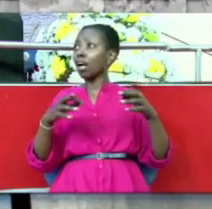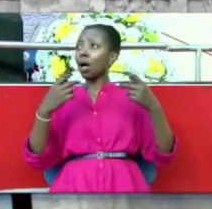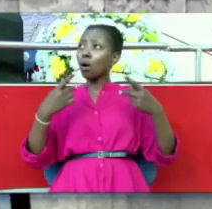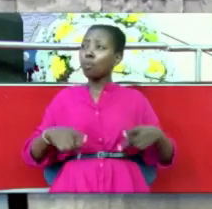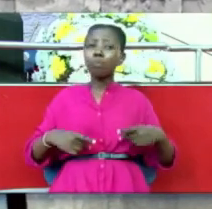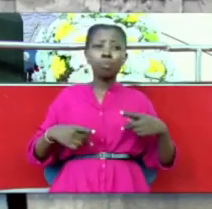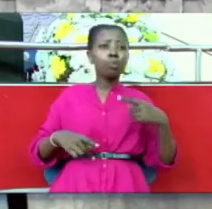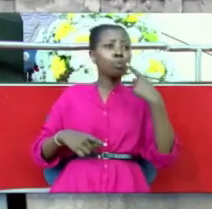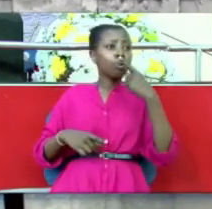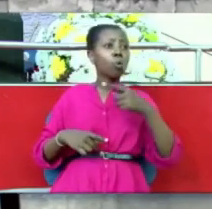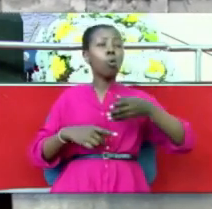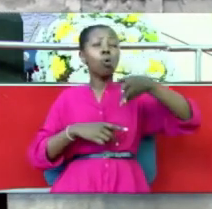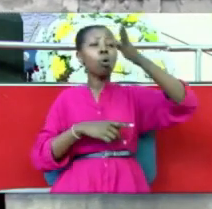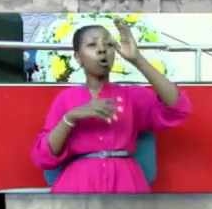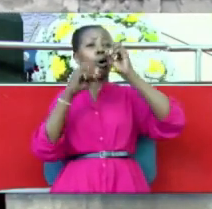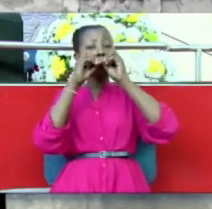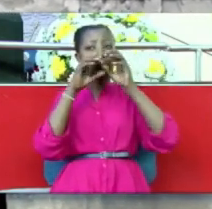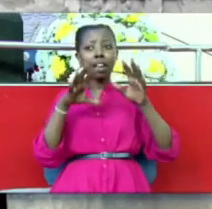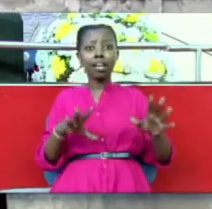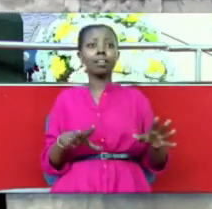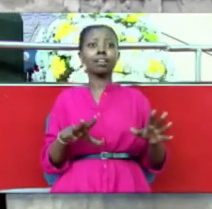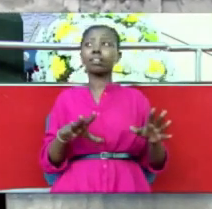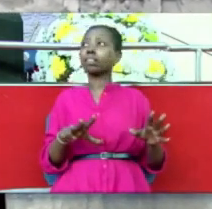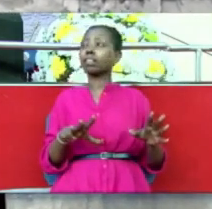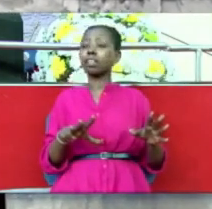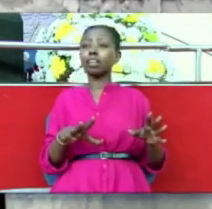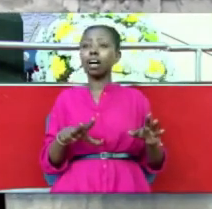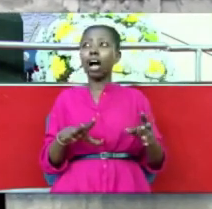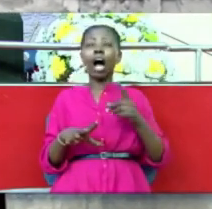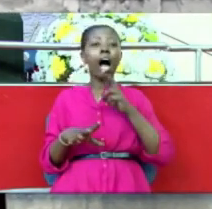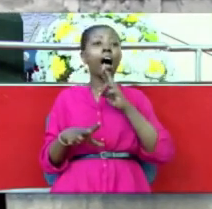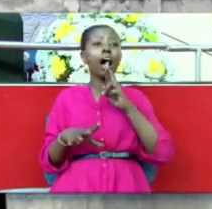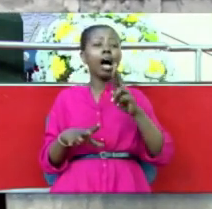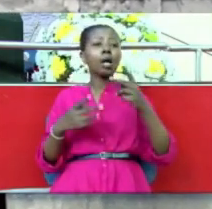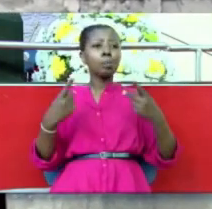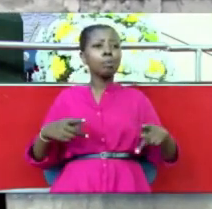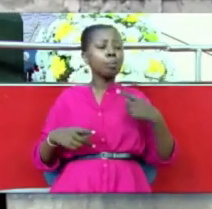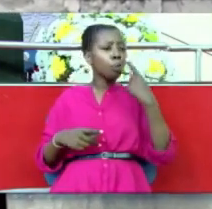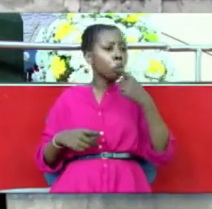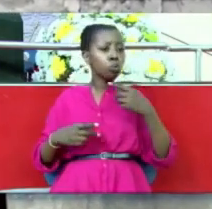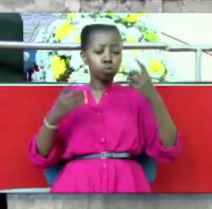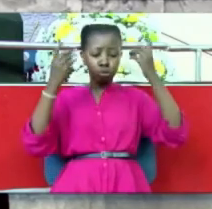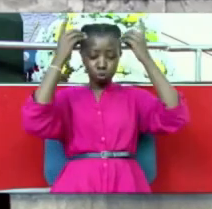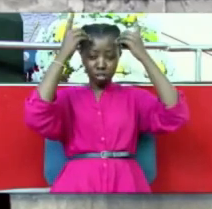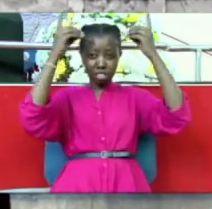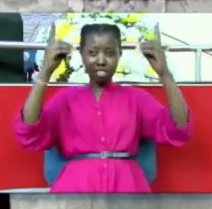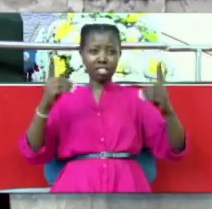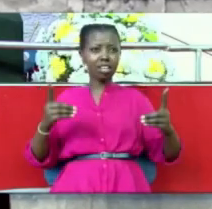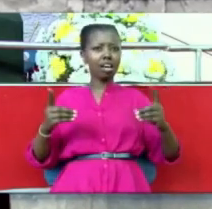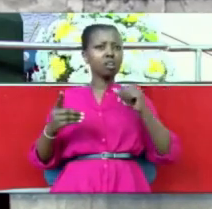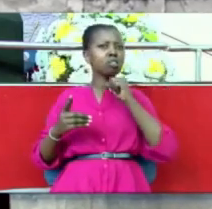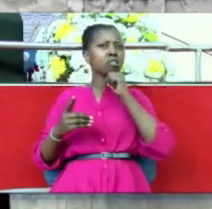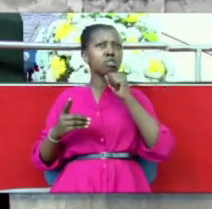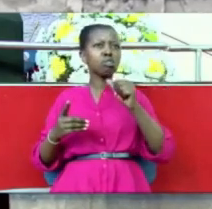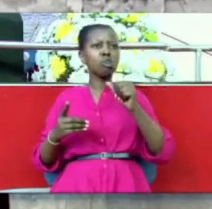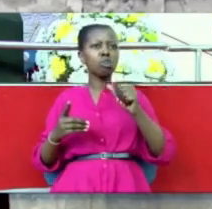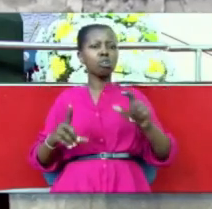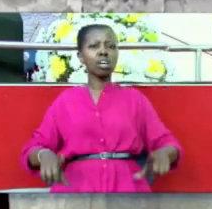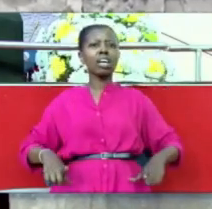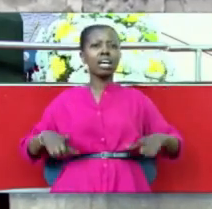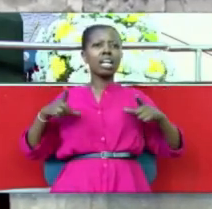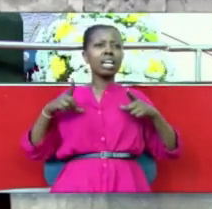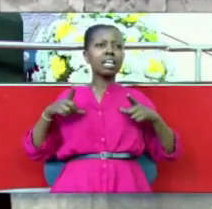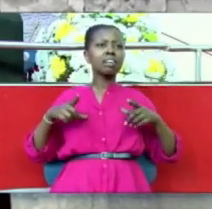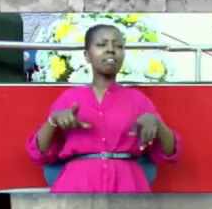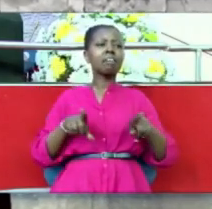that God has blessed. Watu ambao Mungu amebariki. Are people who have decided. Ni watu ambao wameamua. They are not going to live and die in the